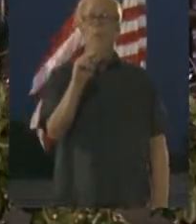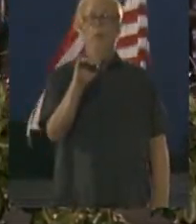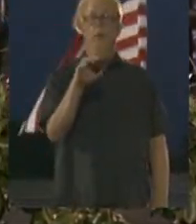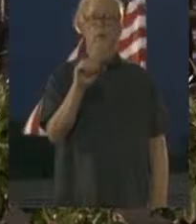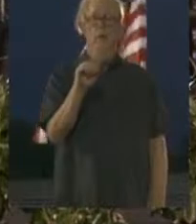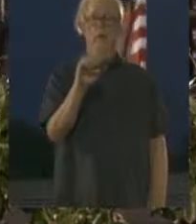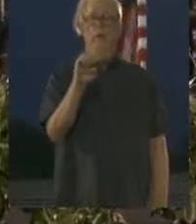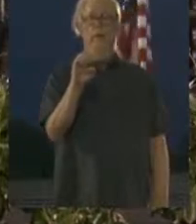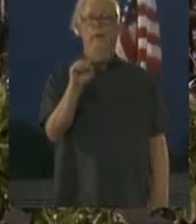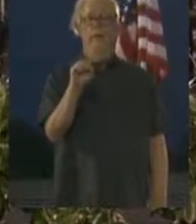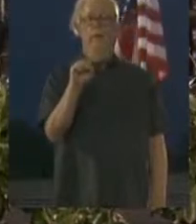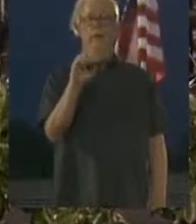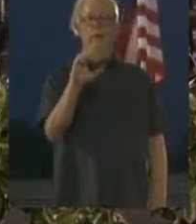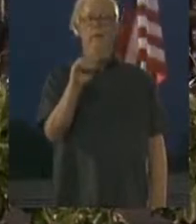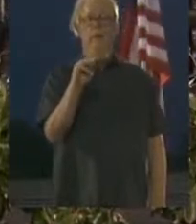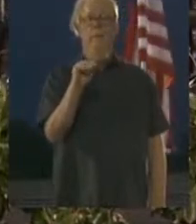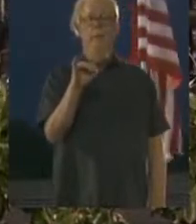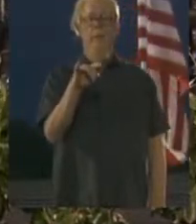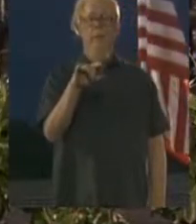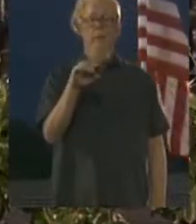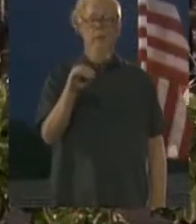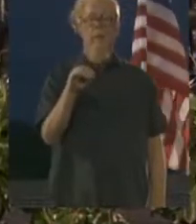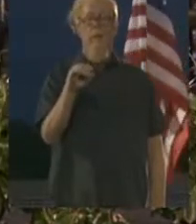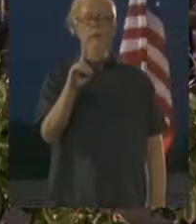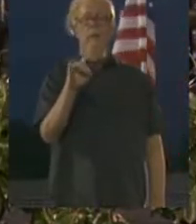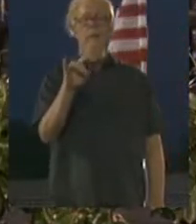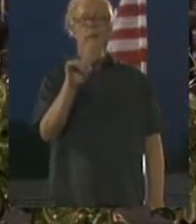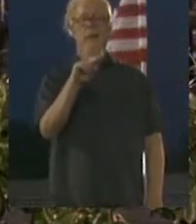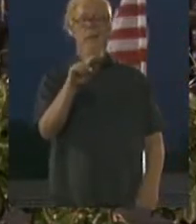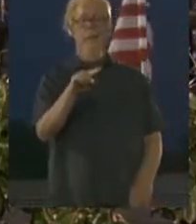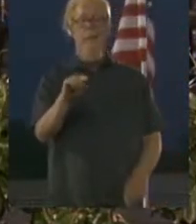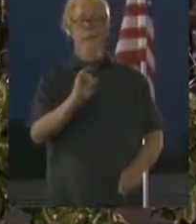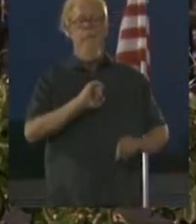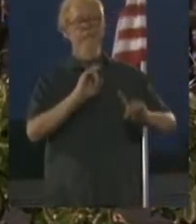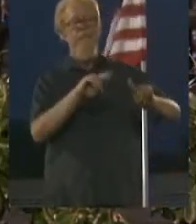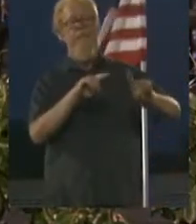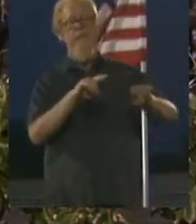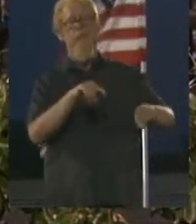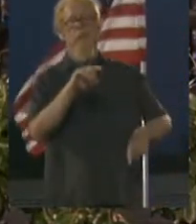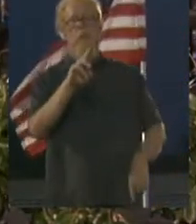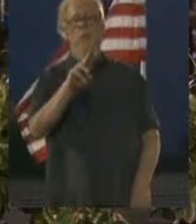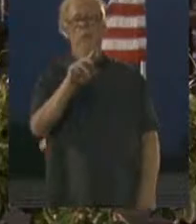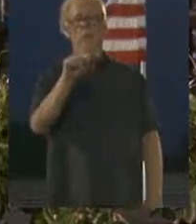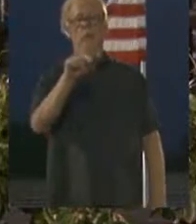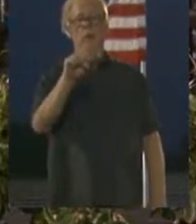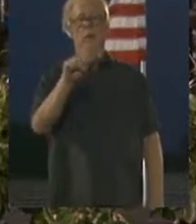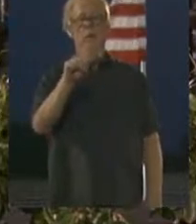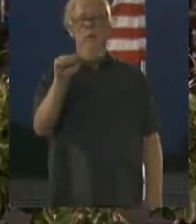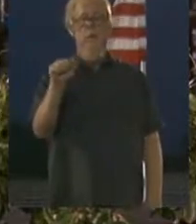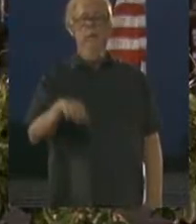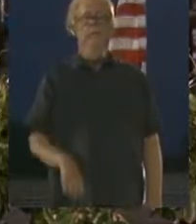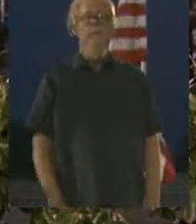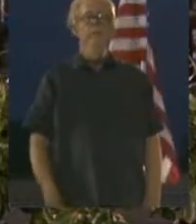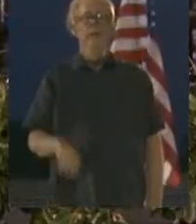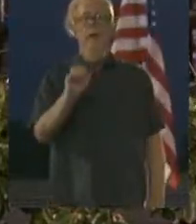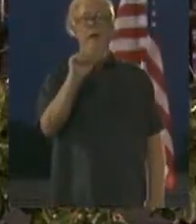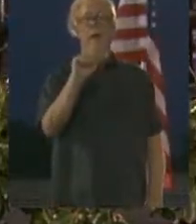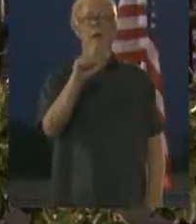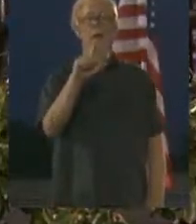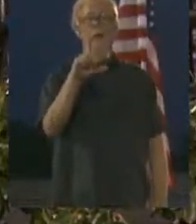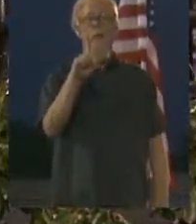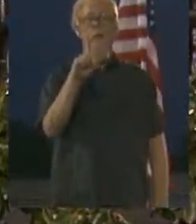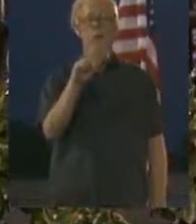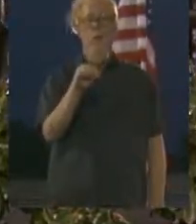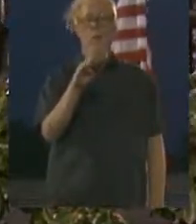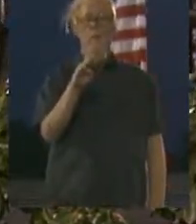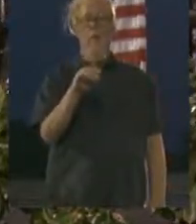Escamilla Diaz will be attending the University of Texas at San Antonio. Aldo Valderrama will be